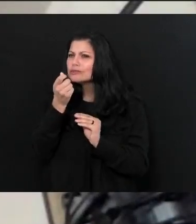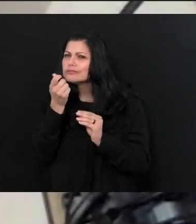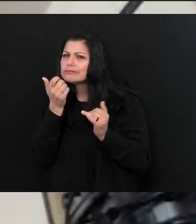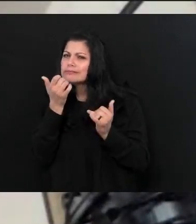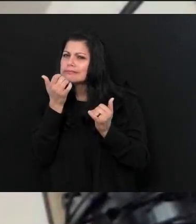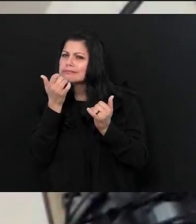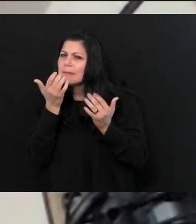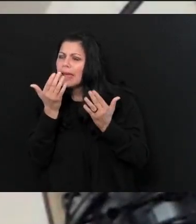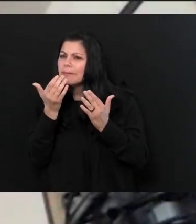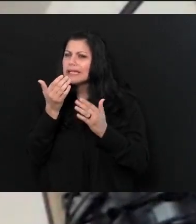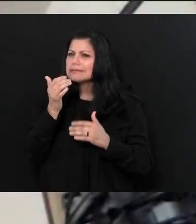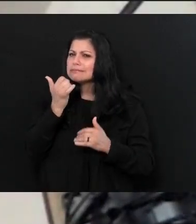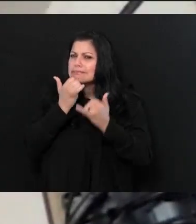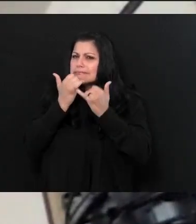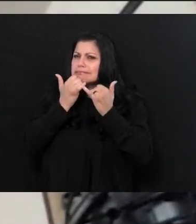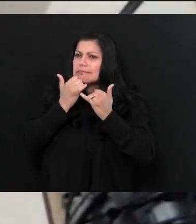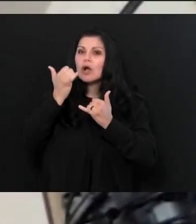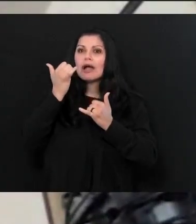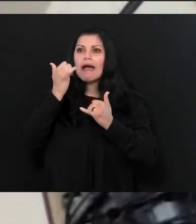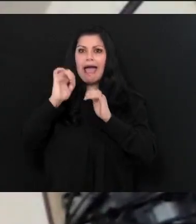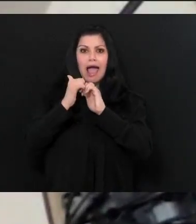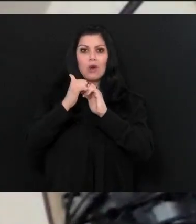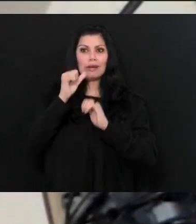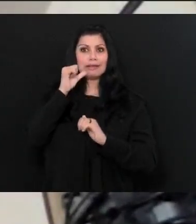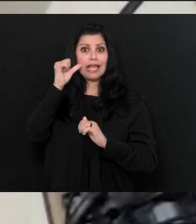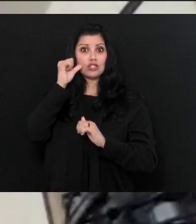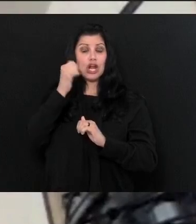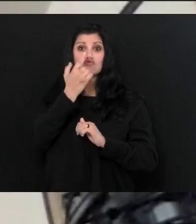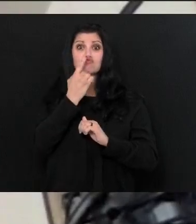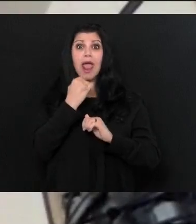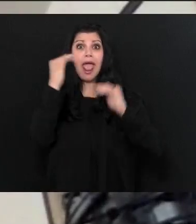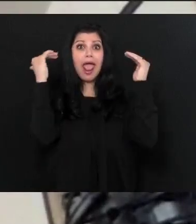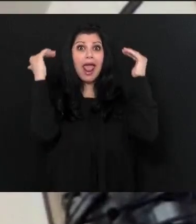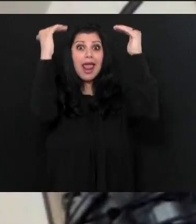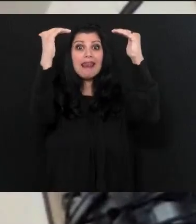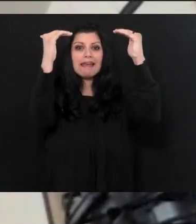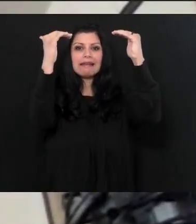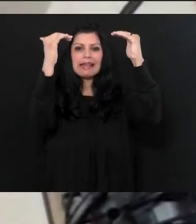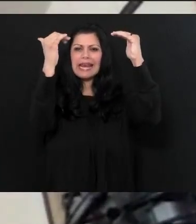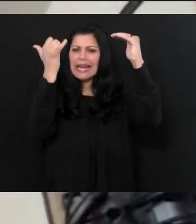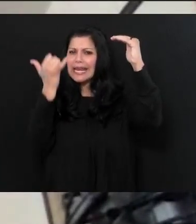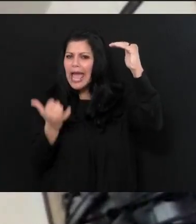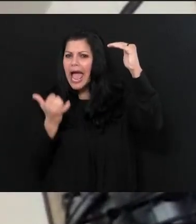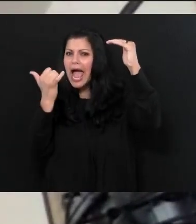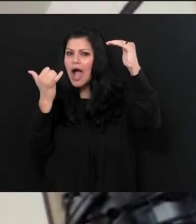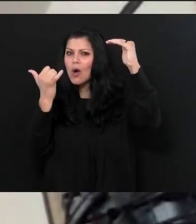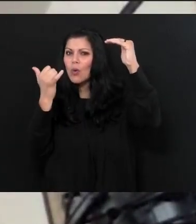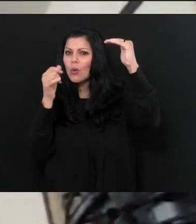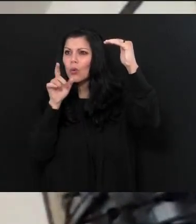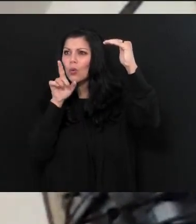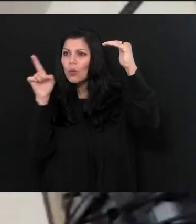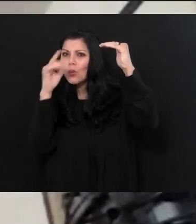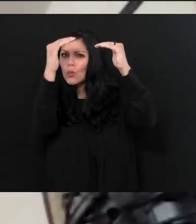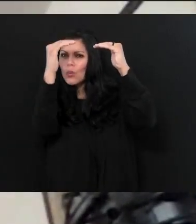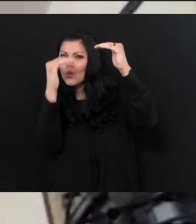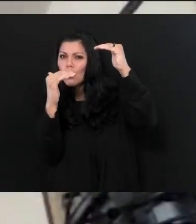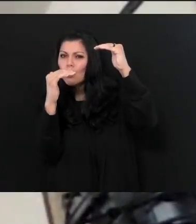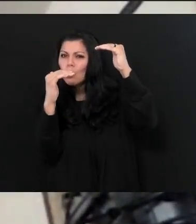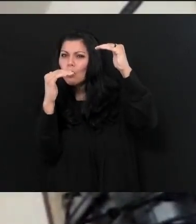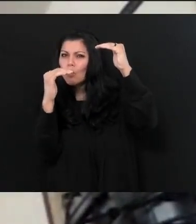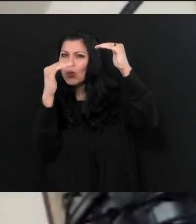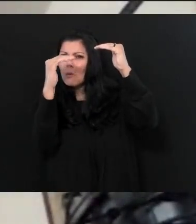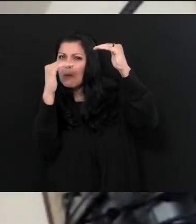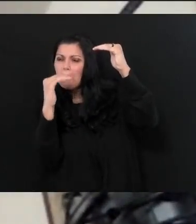at one point that county was bright red as of yesterday. Now it's in the orange or